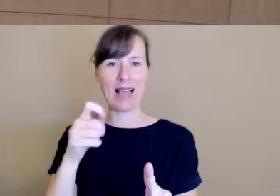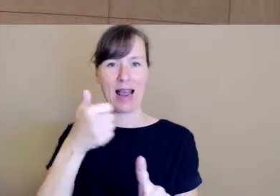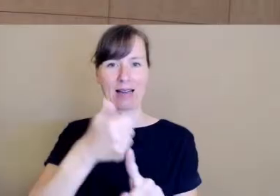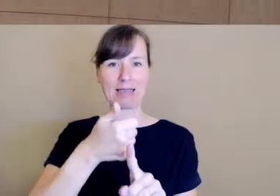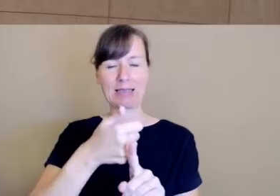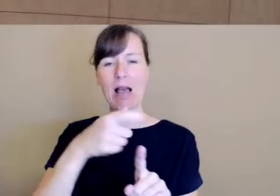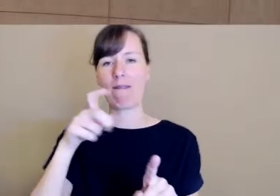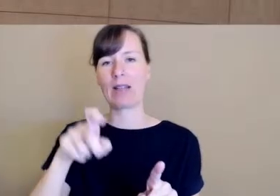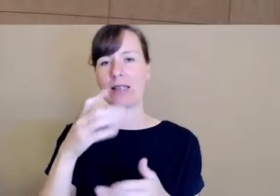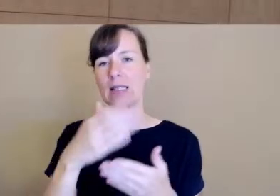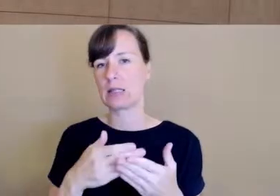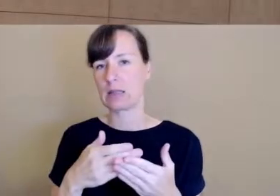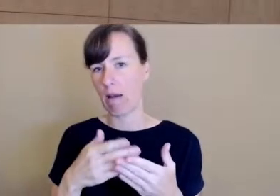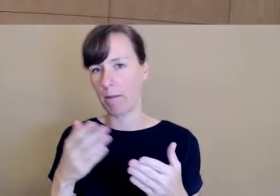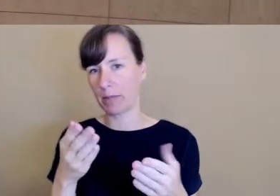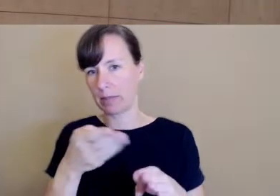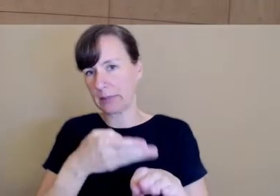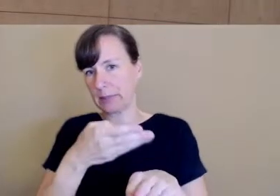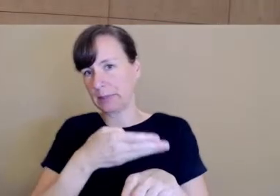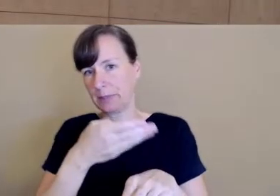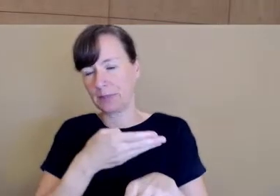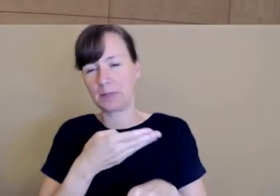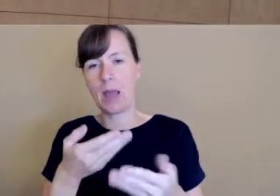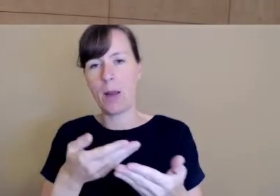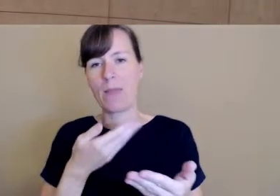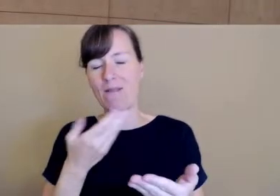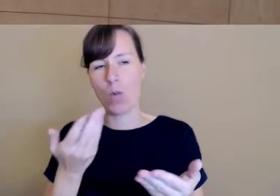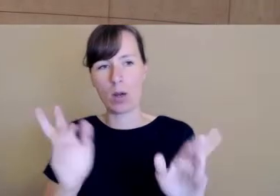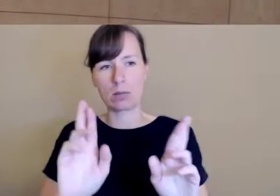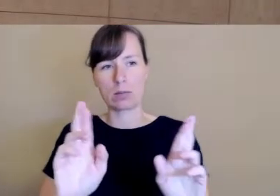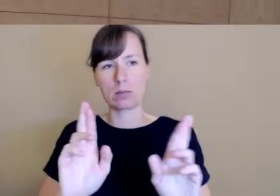some tending to before it would be